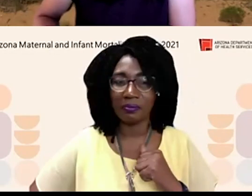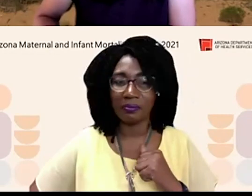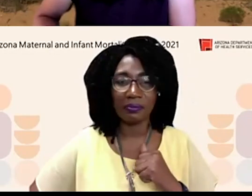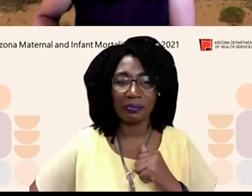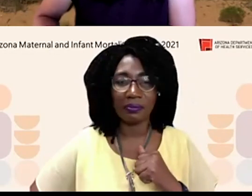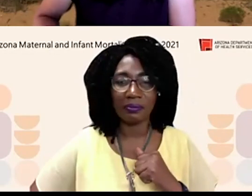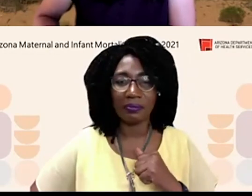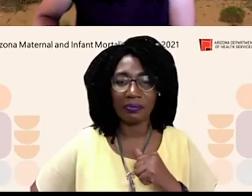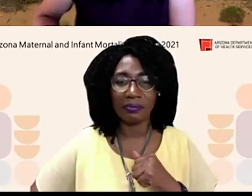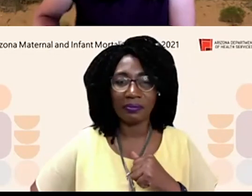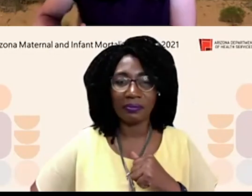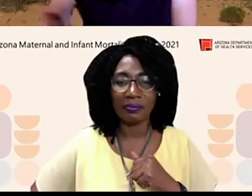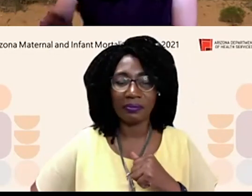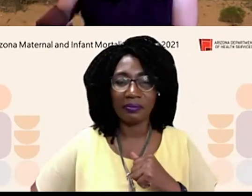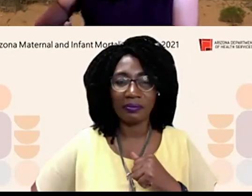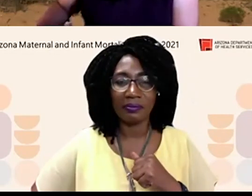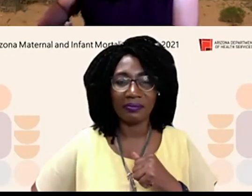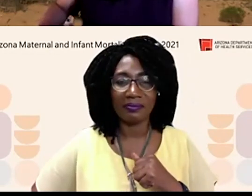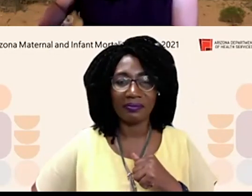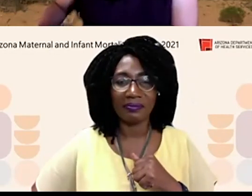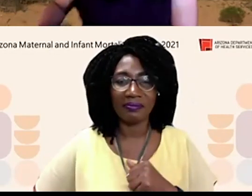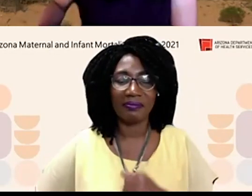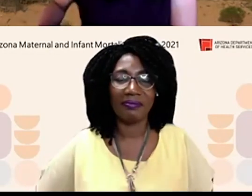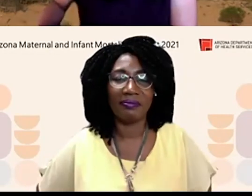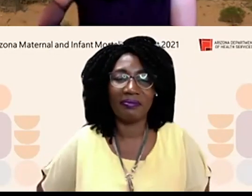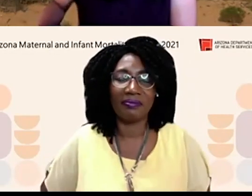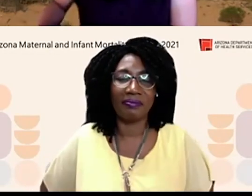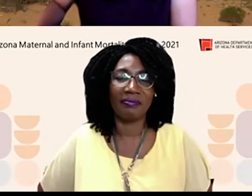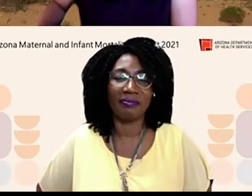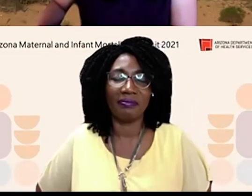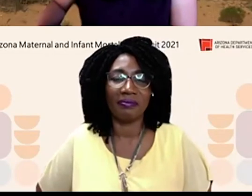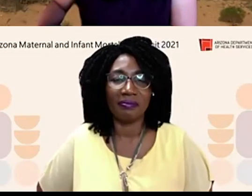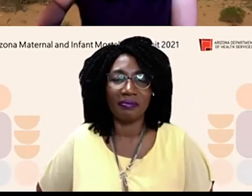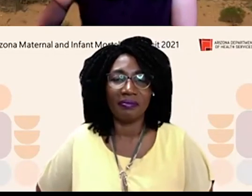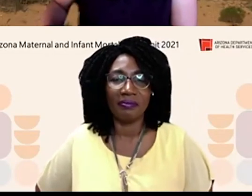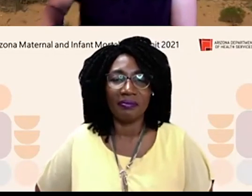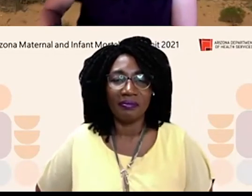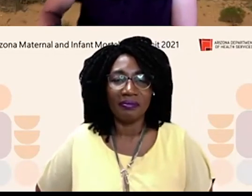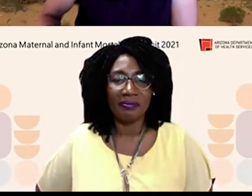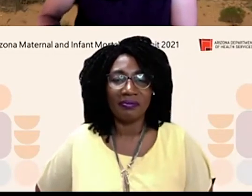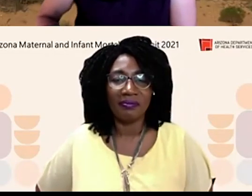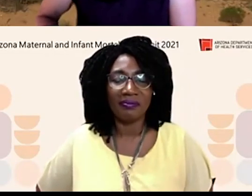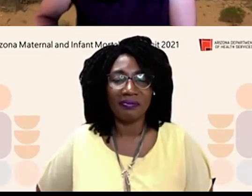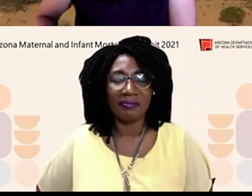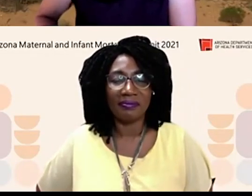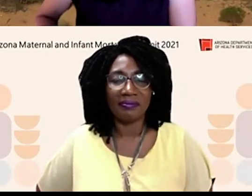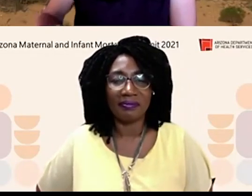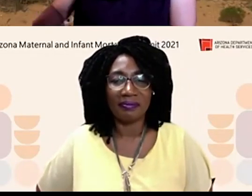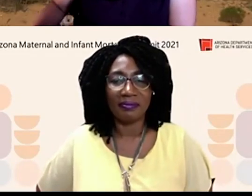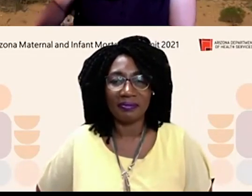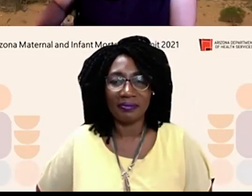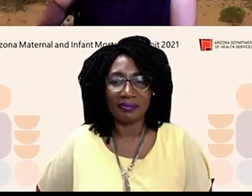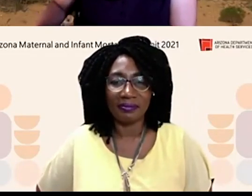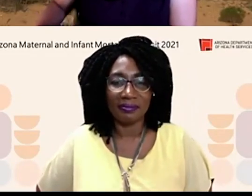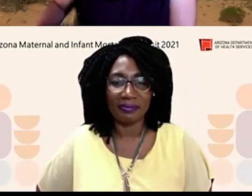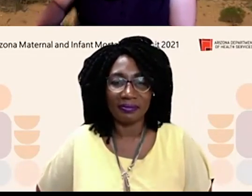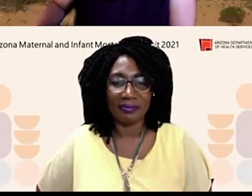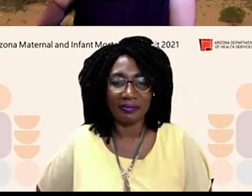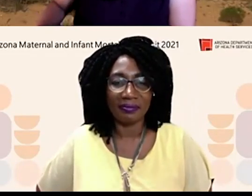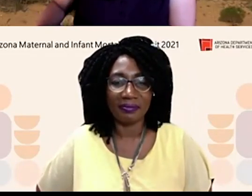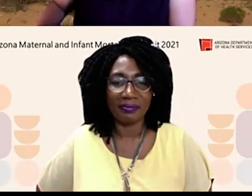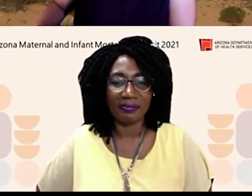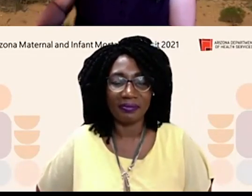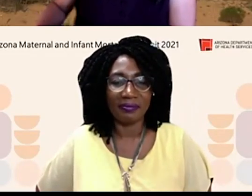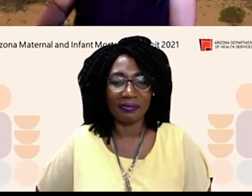start. Perfect. Thank you. All right. This question, this is another one from the